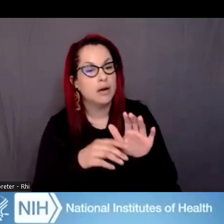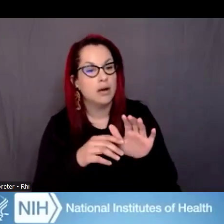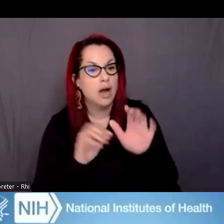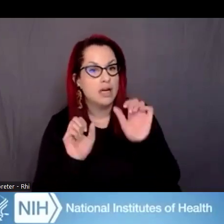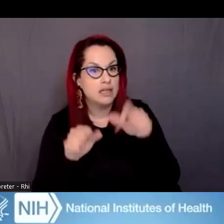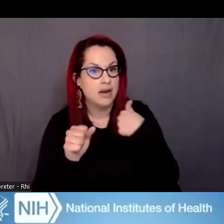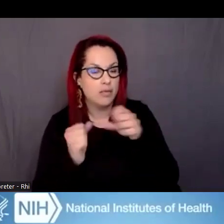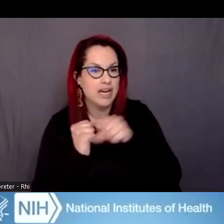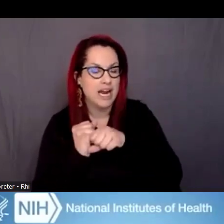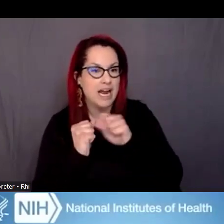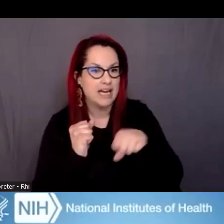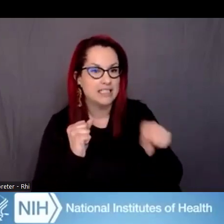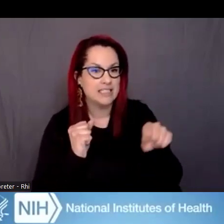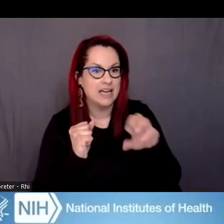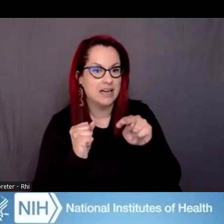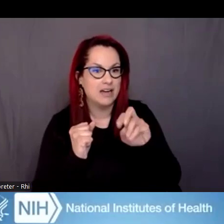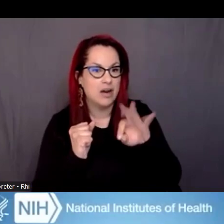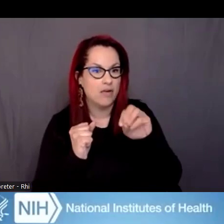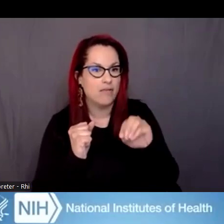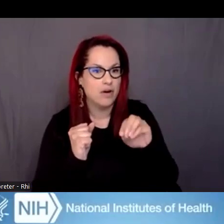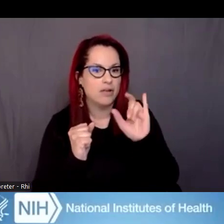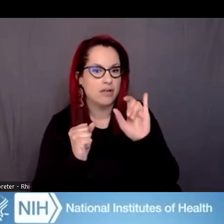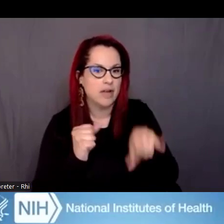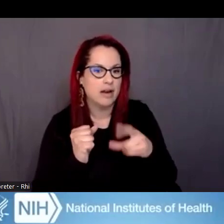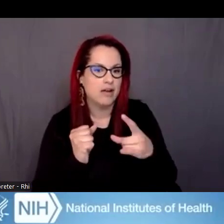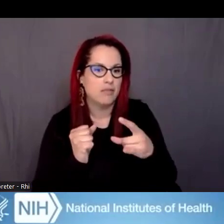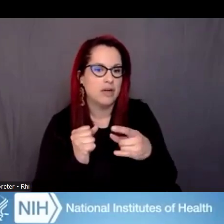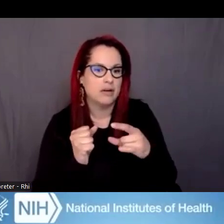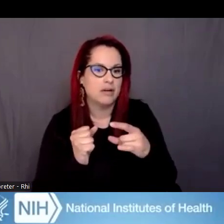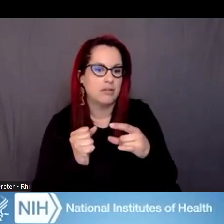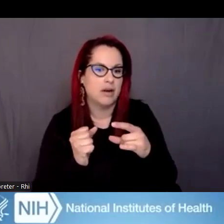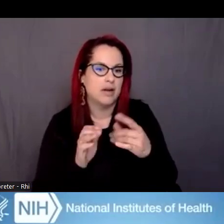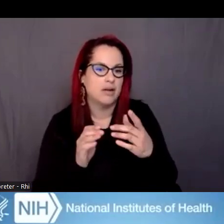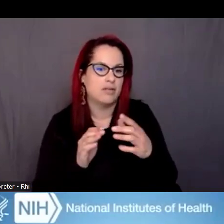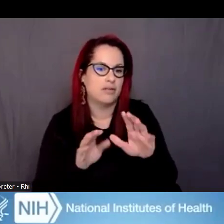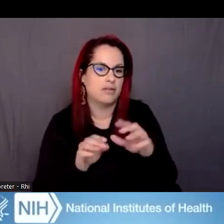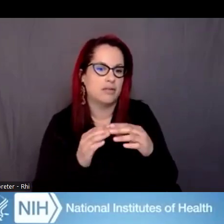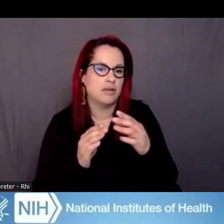been open for the maximum number of counts? Oh, we already did that, sorry.